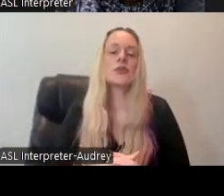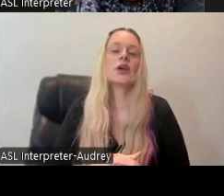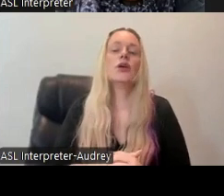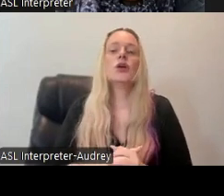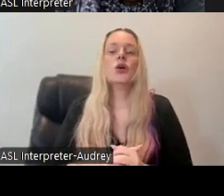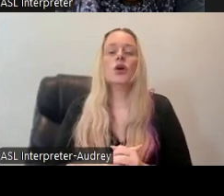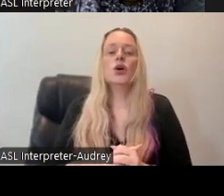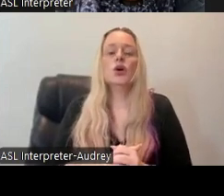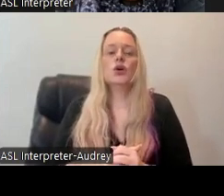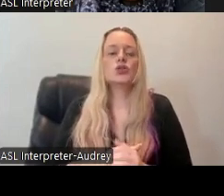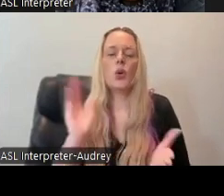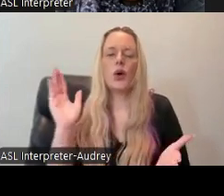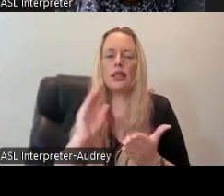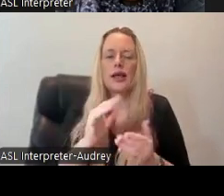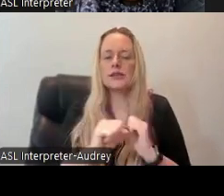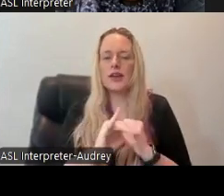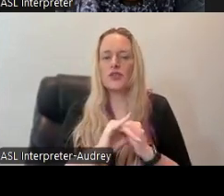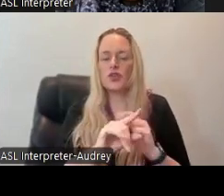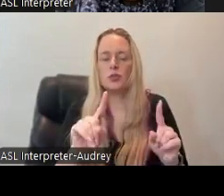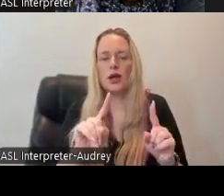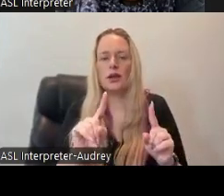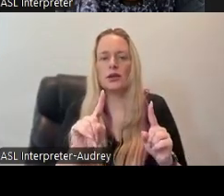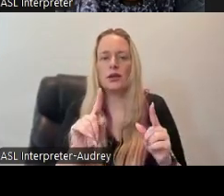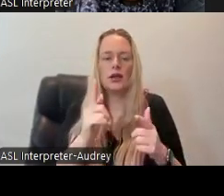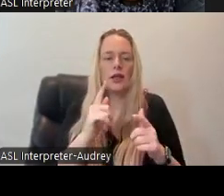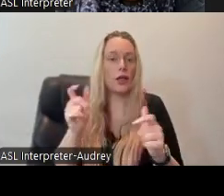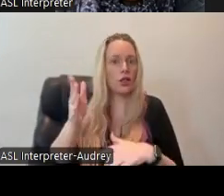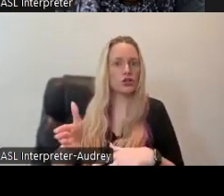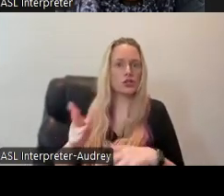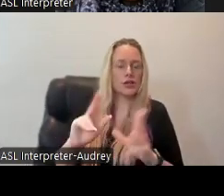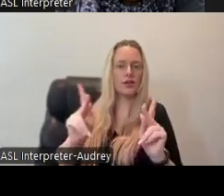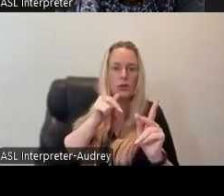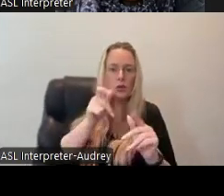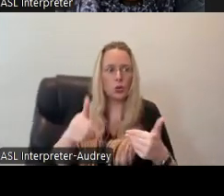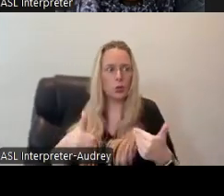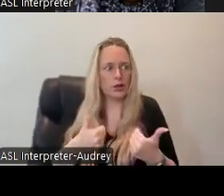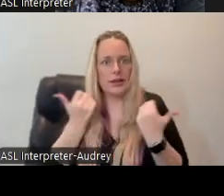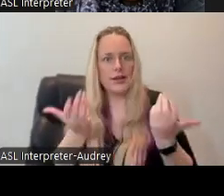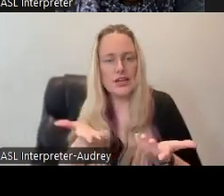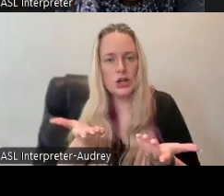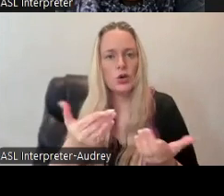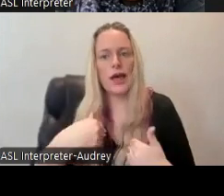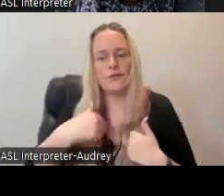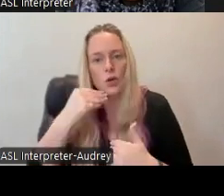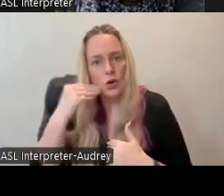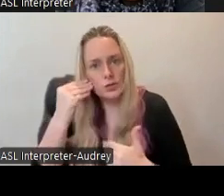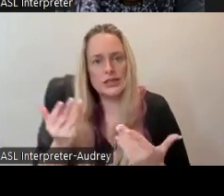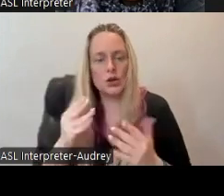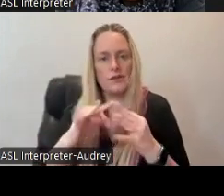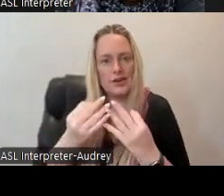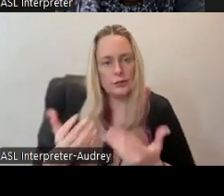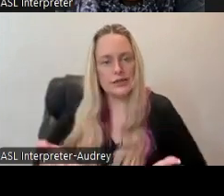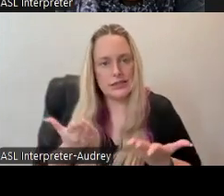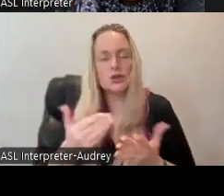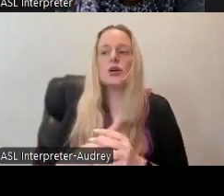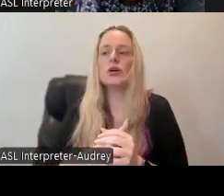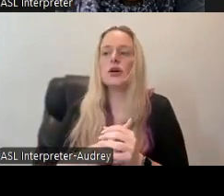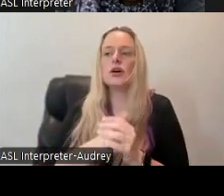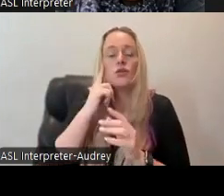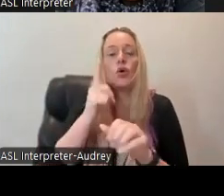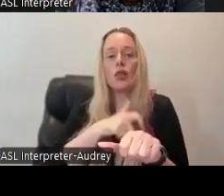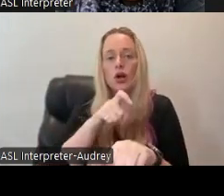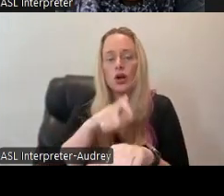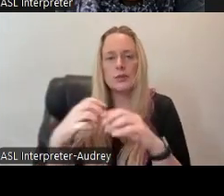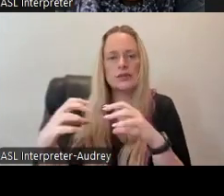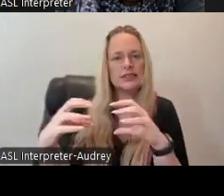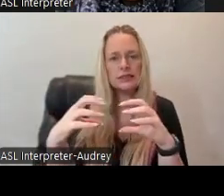The less advertised but larger side of Hell's Kitchen are the people who live here, whose homes and families are here. For a long time, there's been some degree of tension